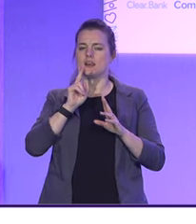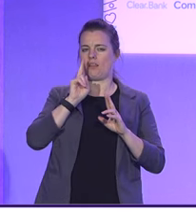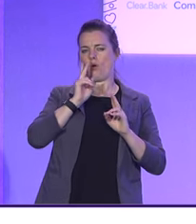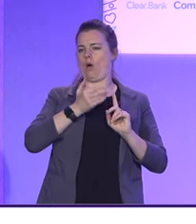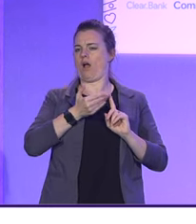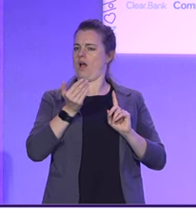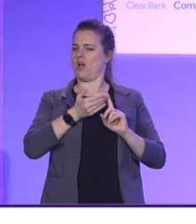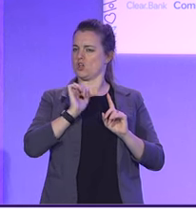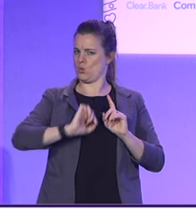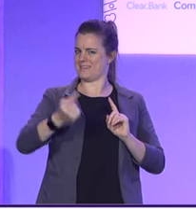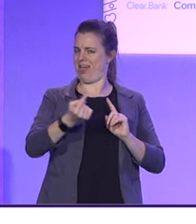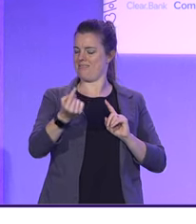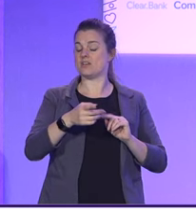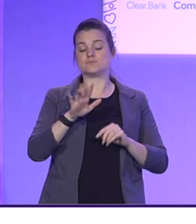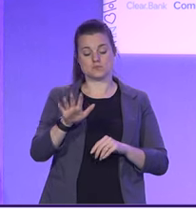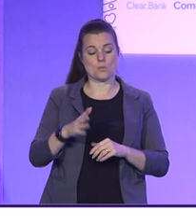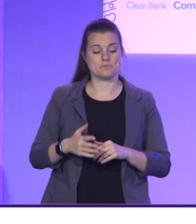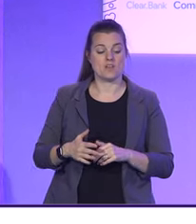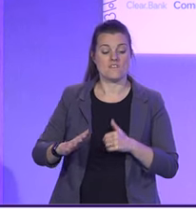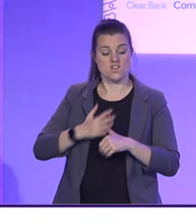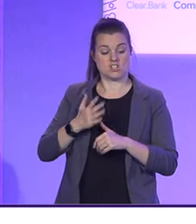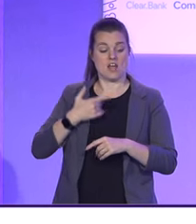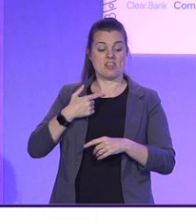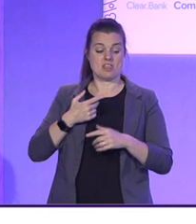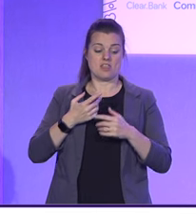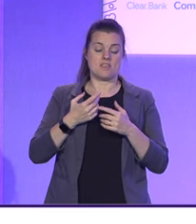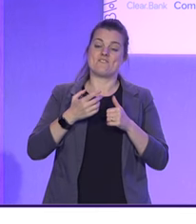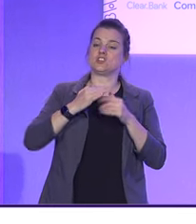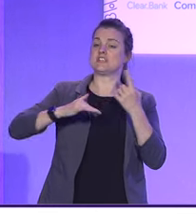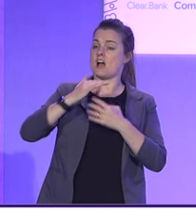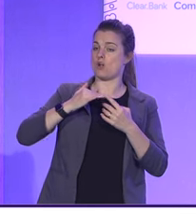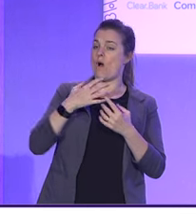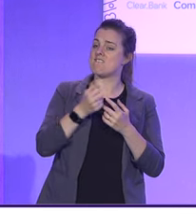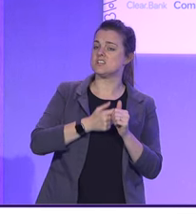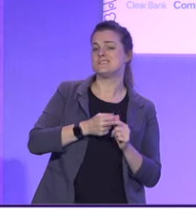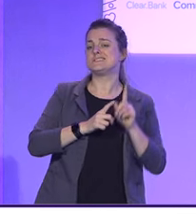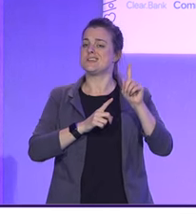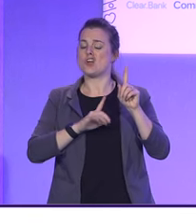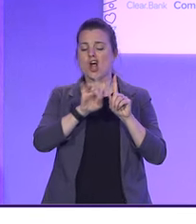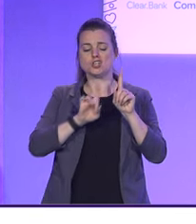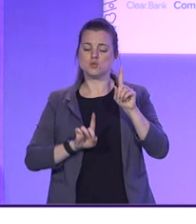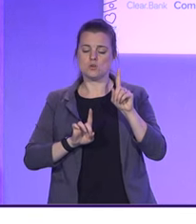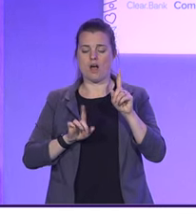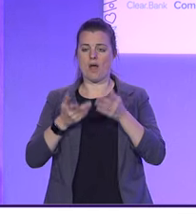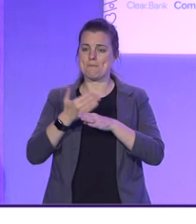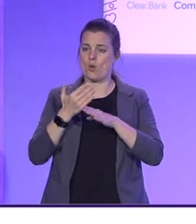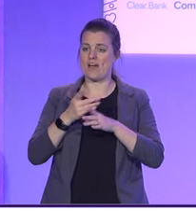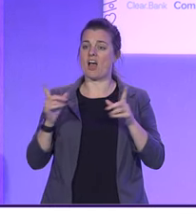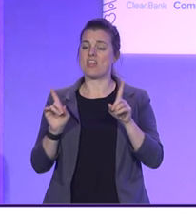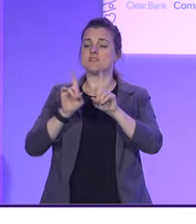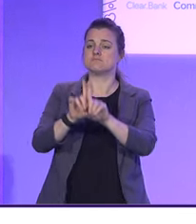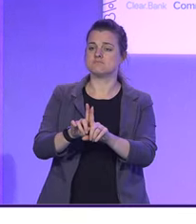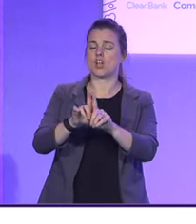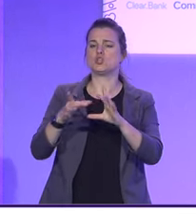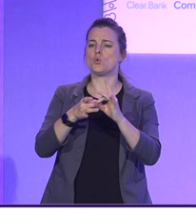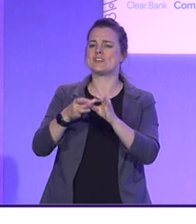So in the first scenario, there was a senior employee and a junior employee, and they went to a conference and gave a joint talk. And later in the